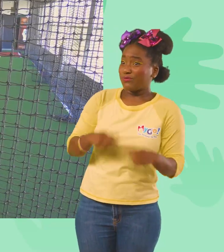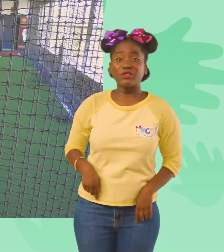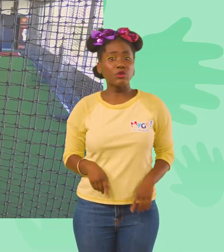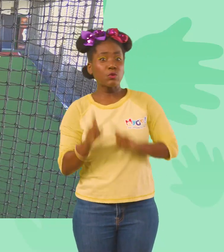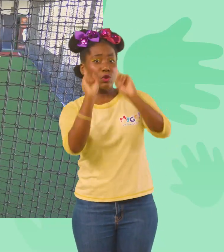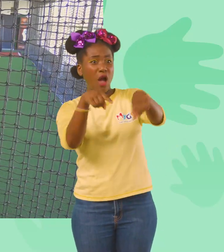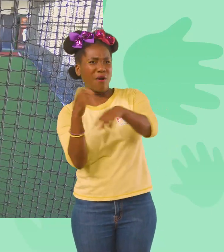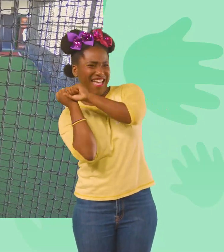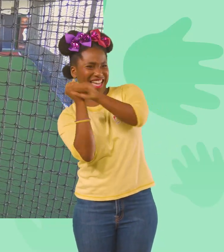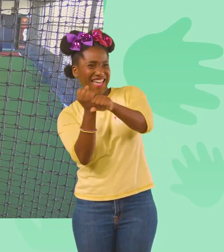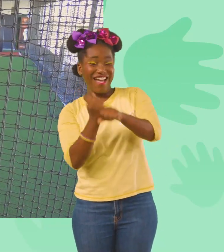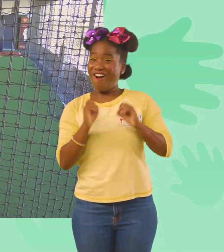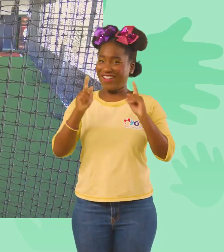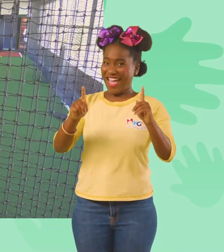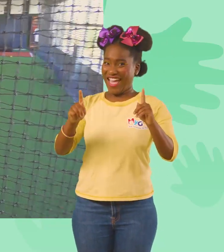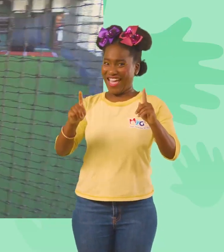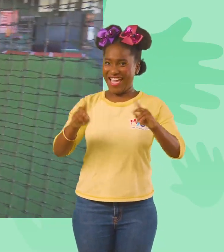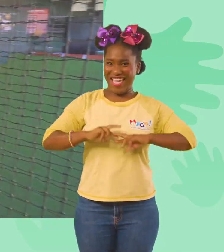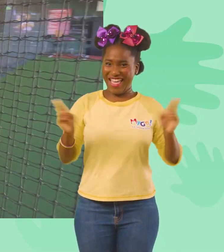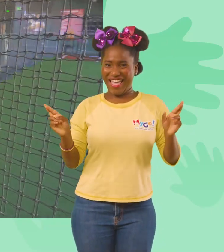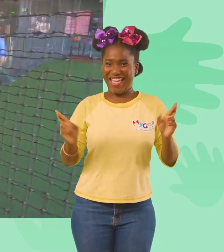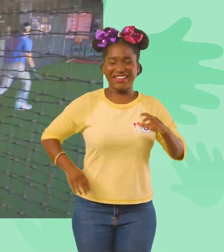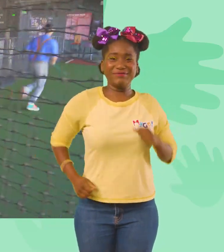hit. Okay.